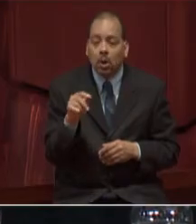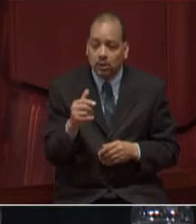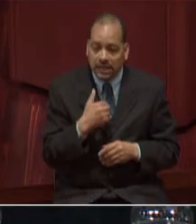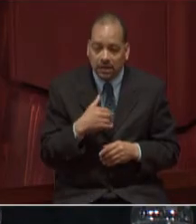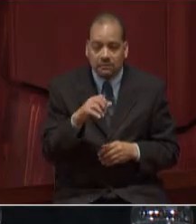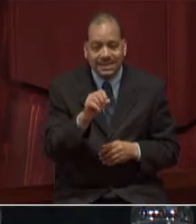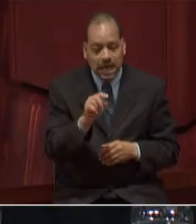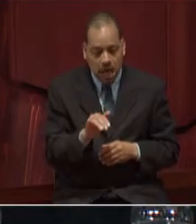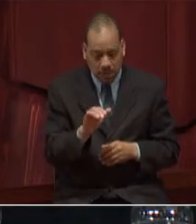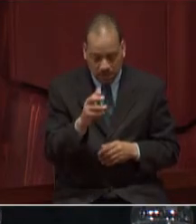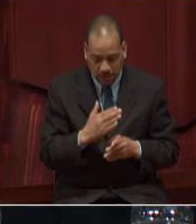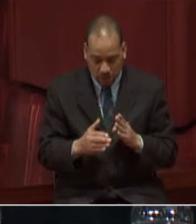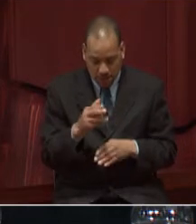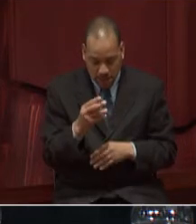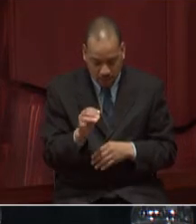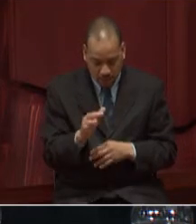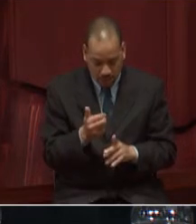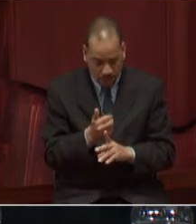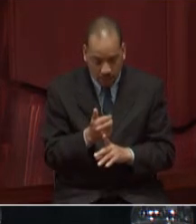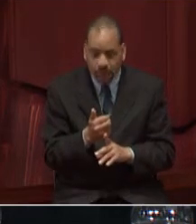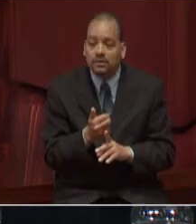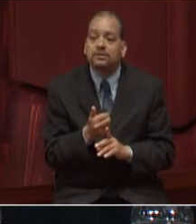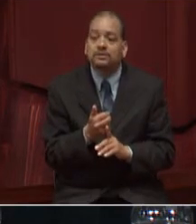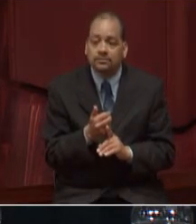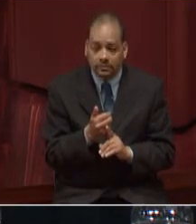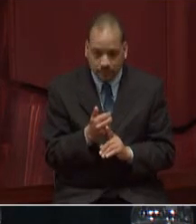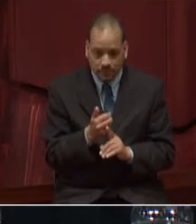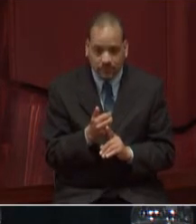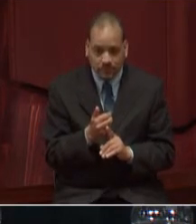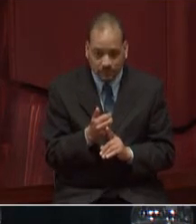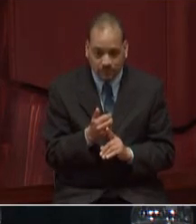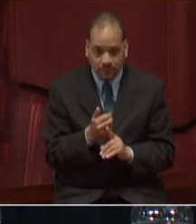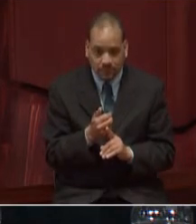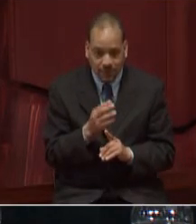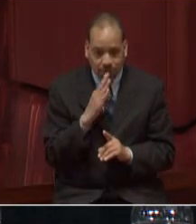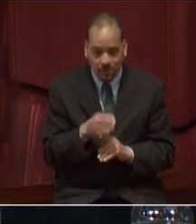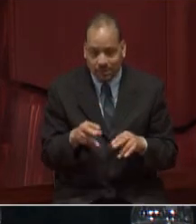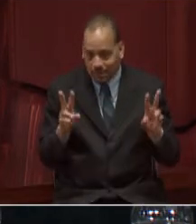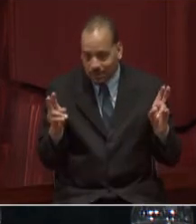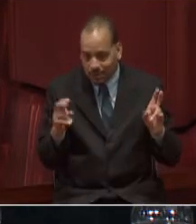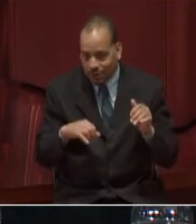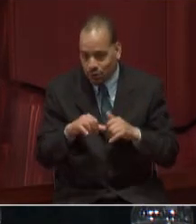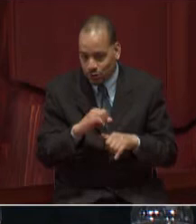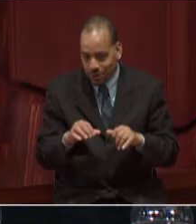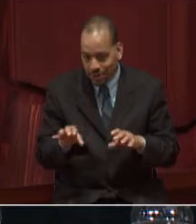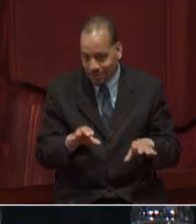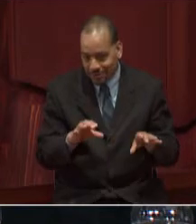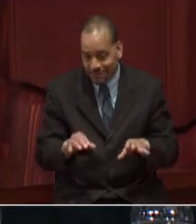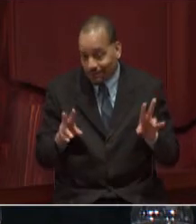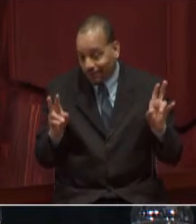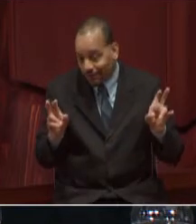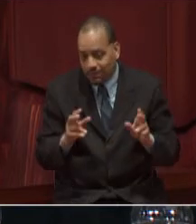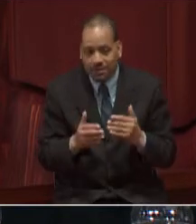Henry quickly discovered that he could be socially active, shall we say. And I think it may have been the interview